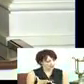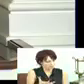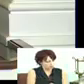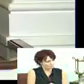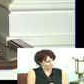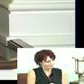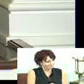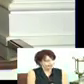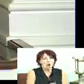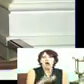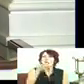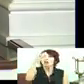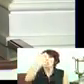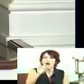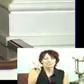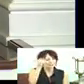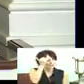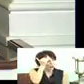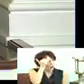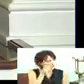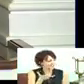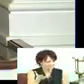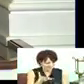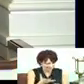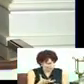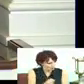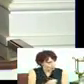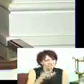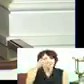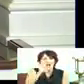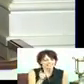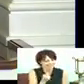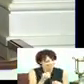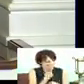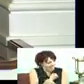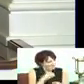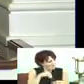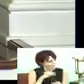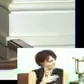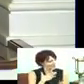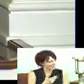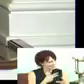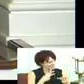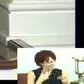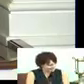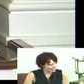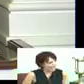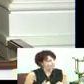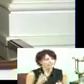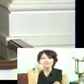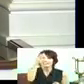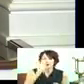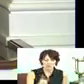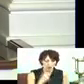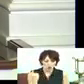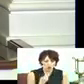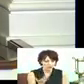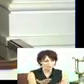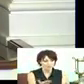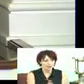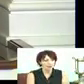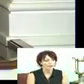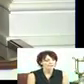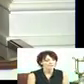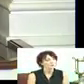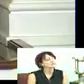of God's presence and God's love in your life. God is always there. My pastor at the